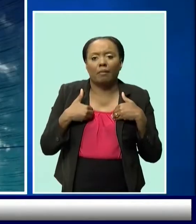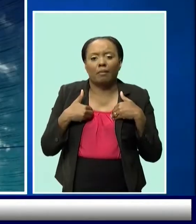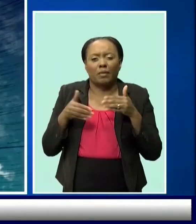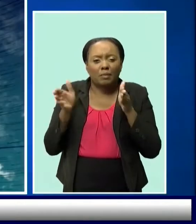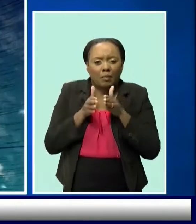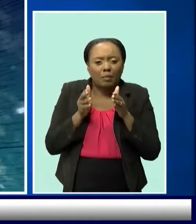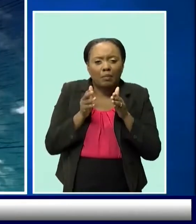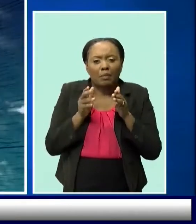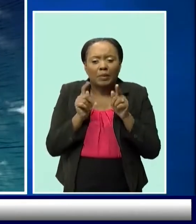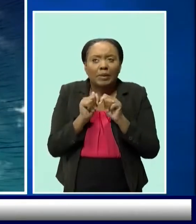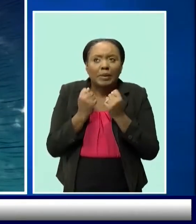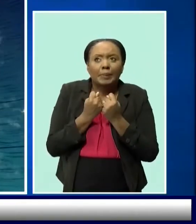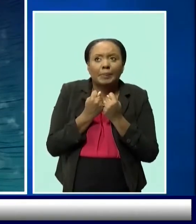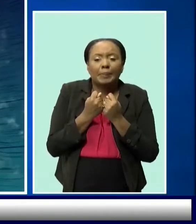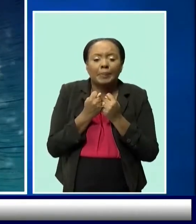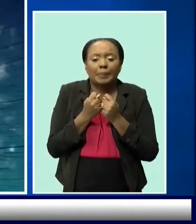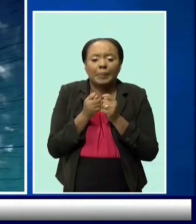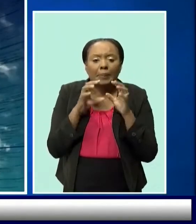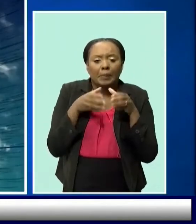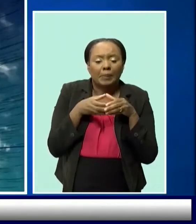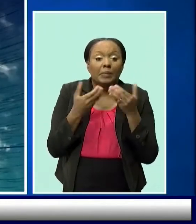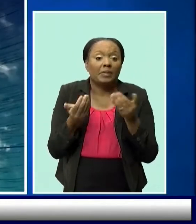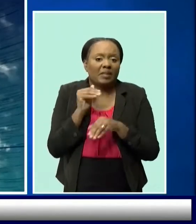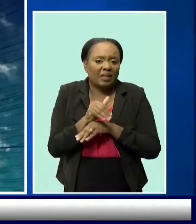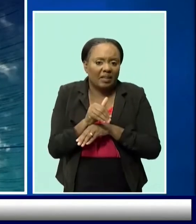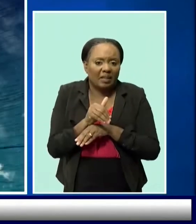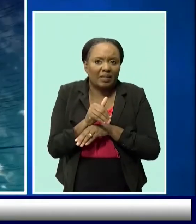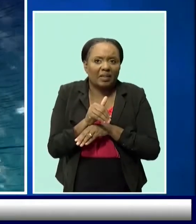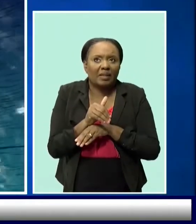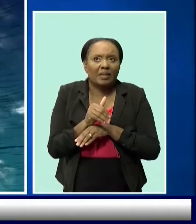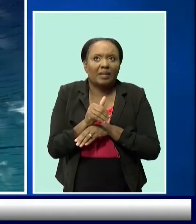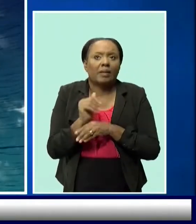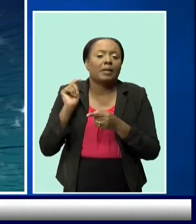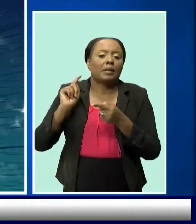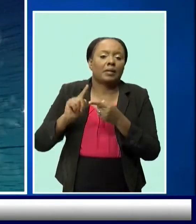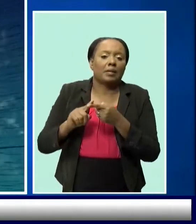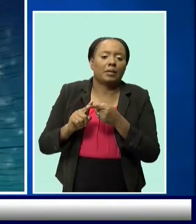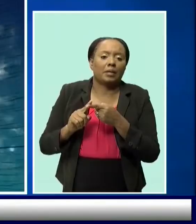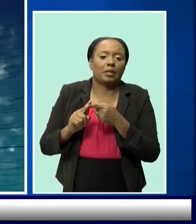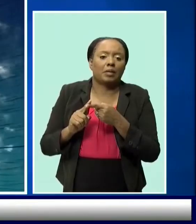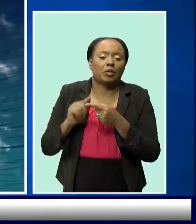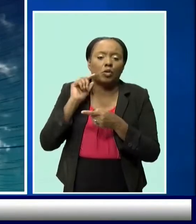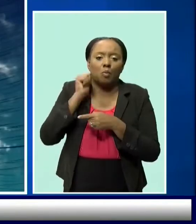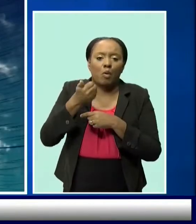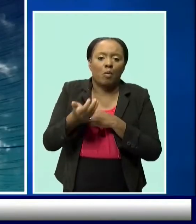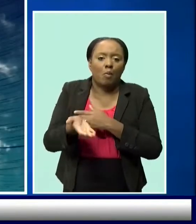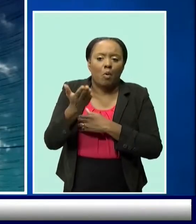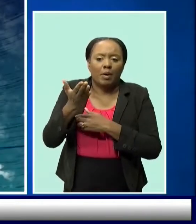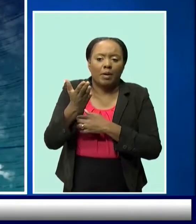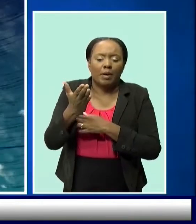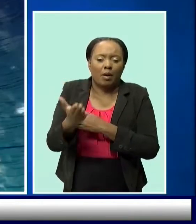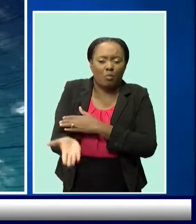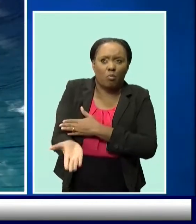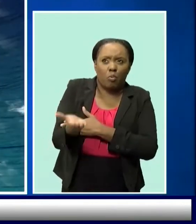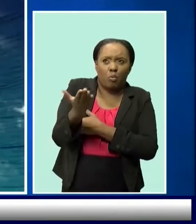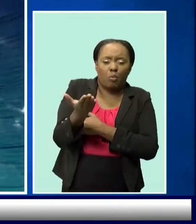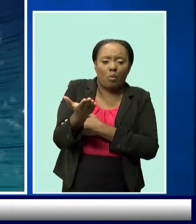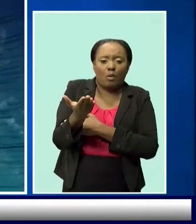We will have a small team in place tonight into the wee hours of the morning, just to answer any